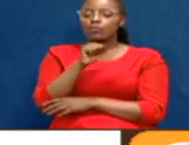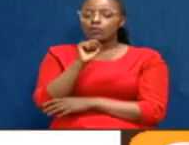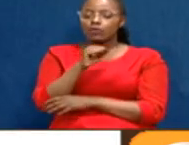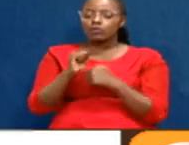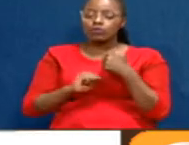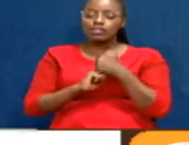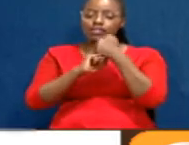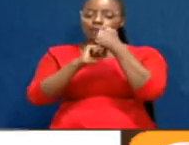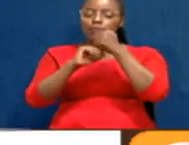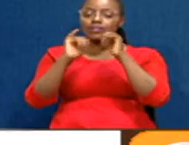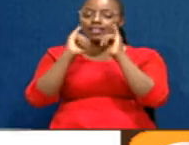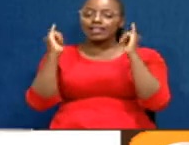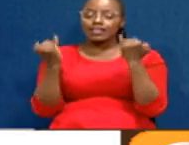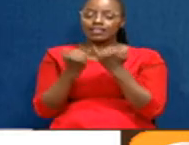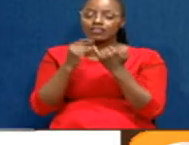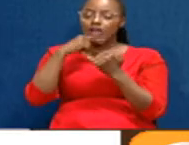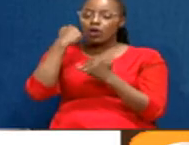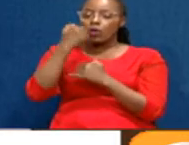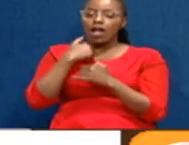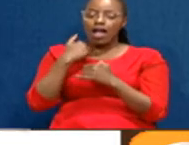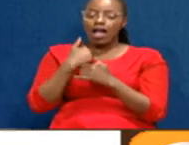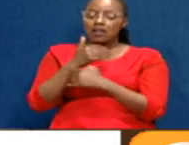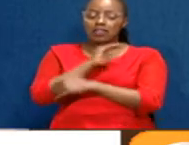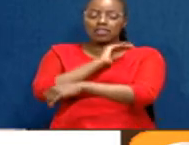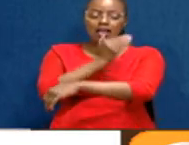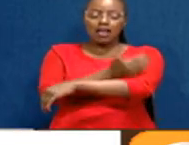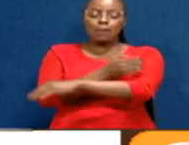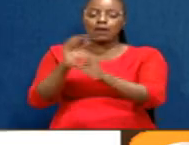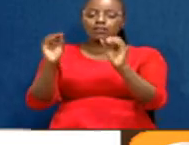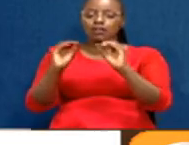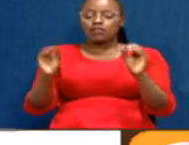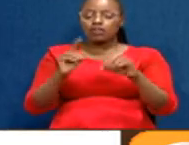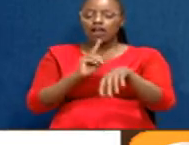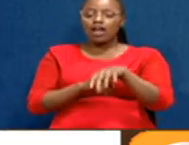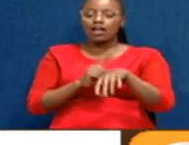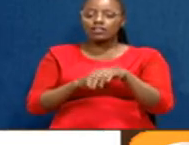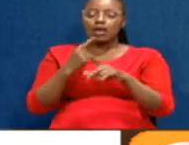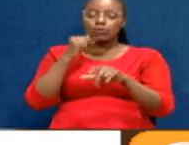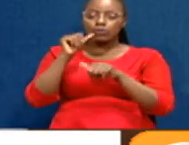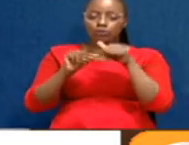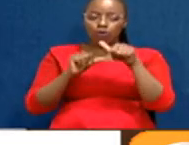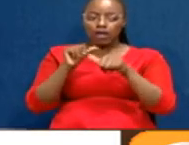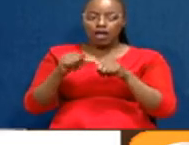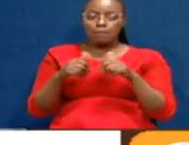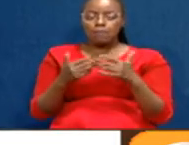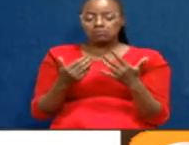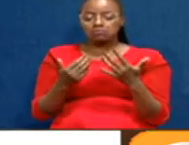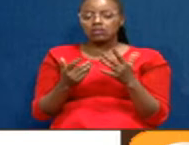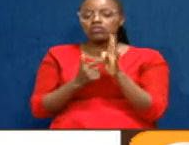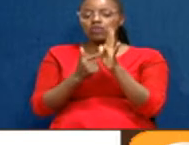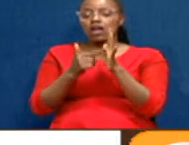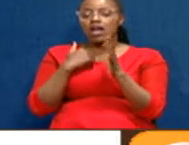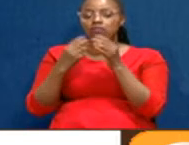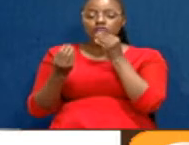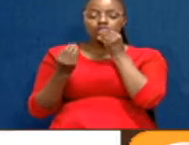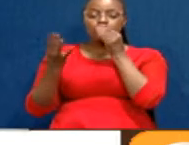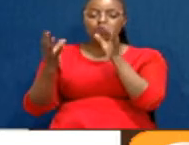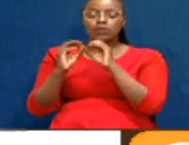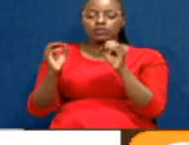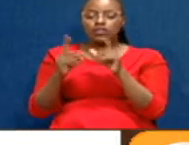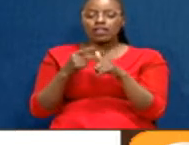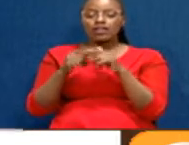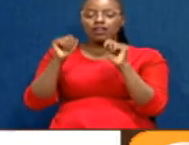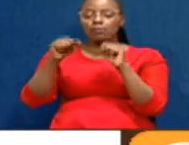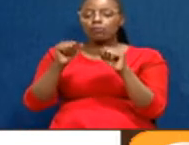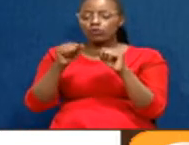can support these institutions who doesn't have the capacity? When it comes in terms of, say, they don't have information, then